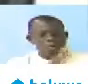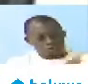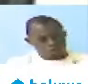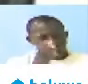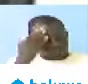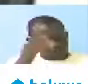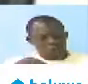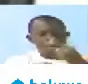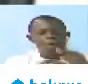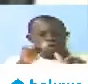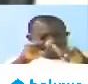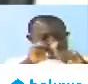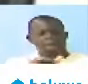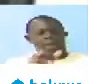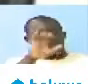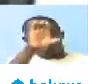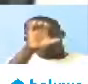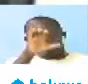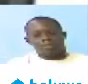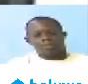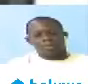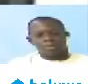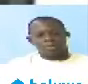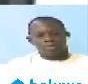of our being there.